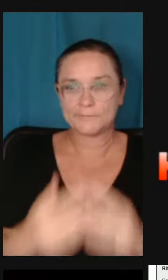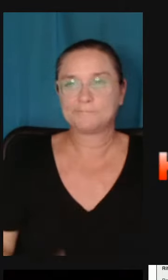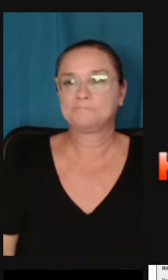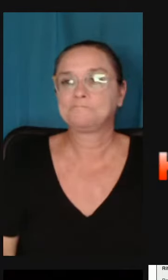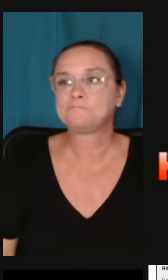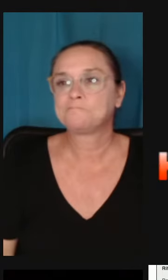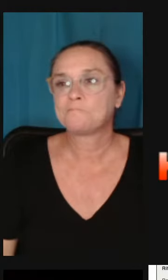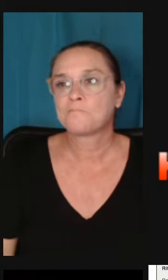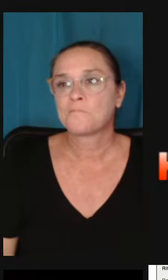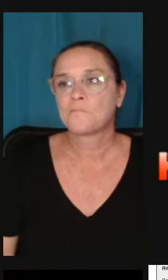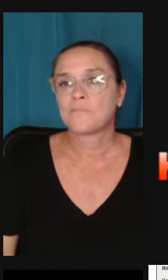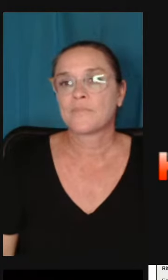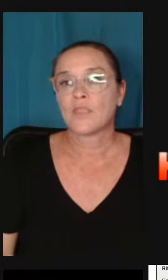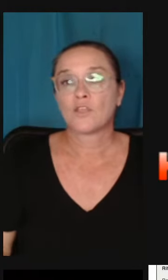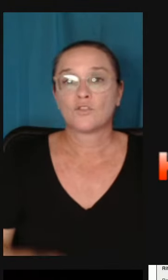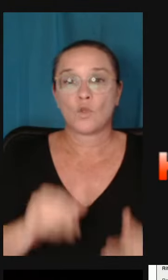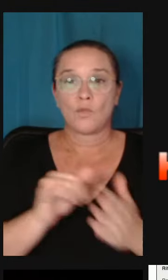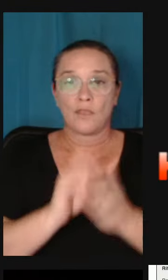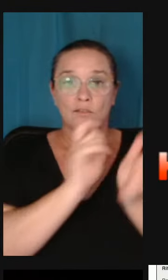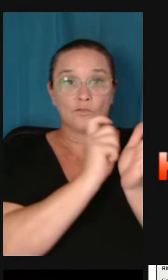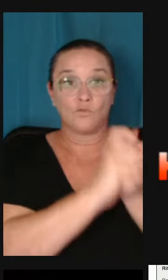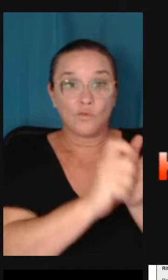So that's the text update. I